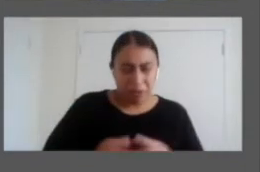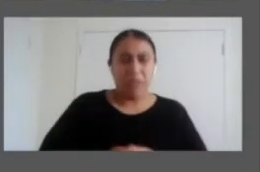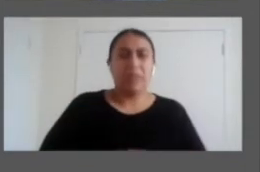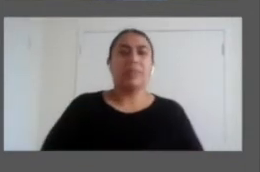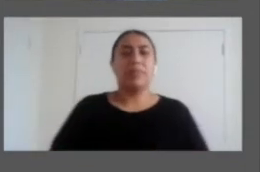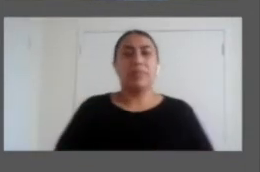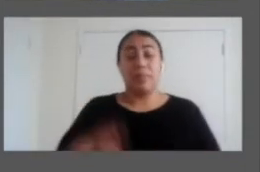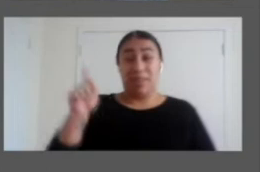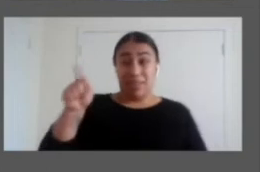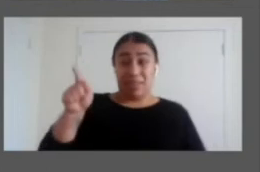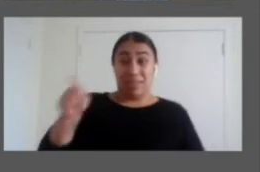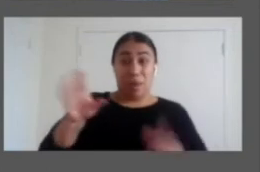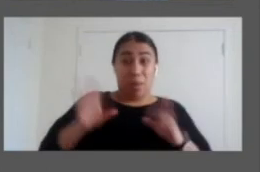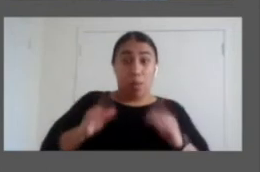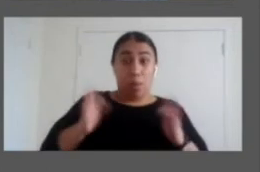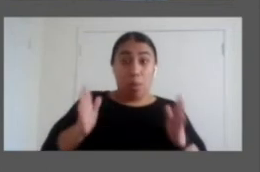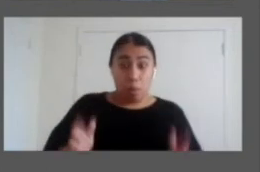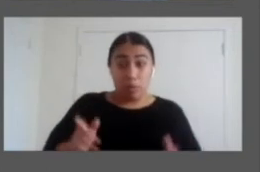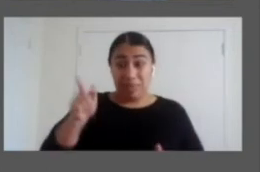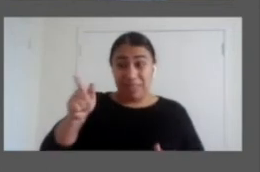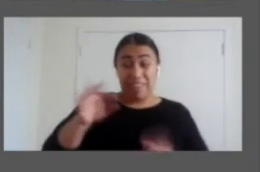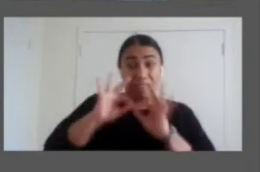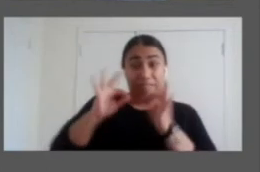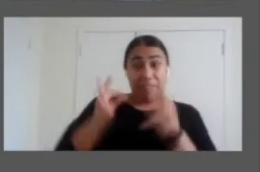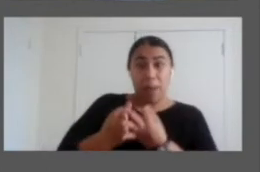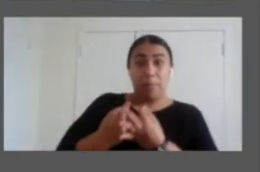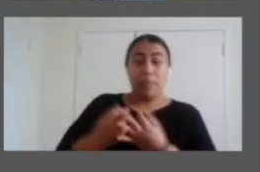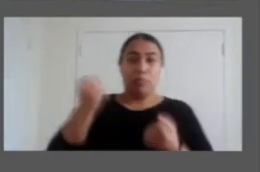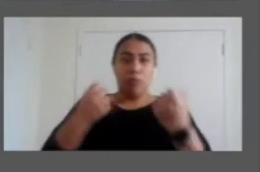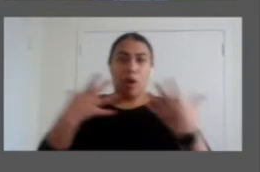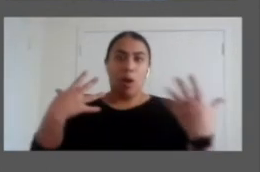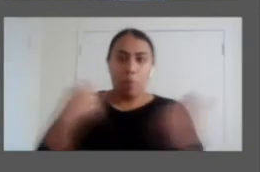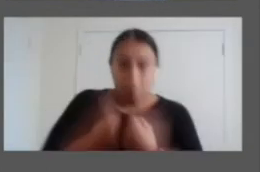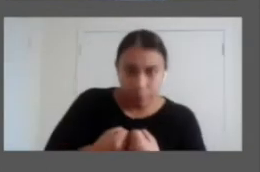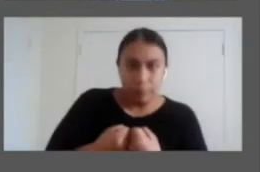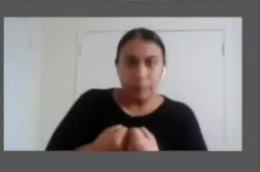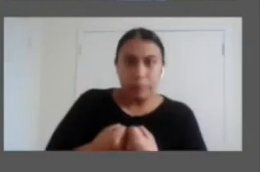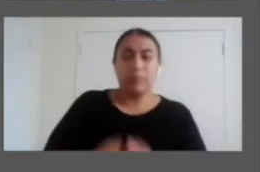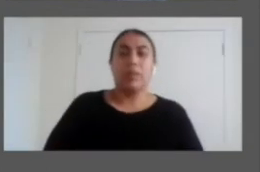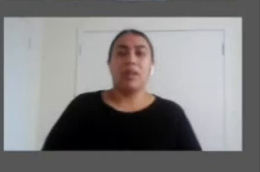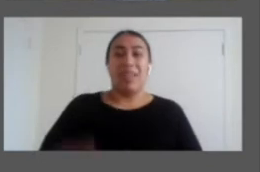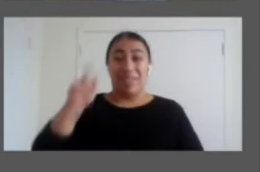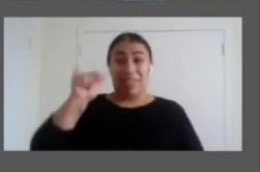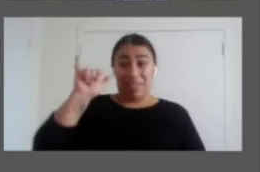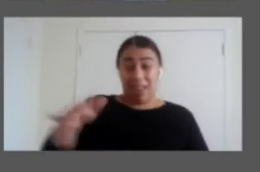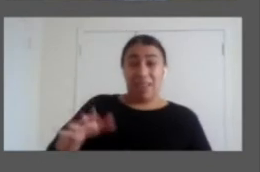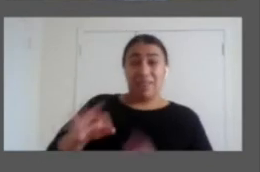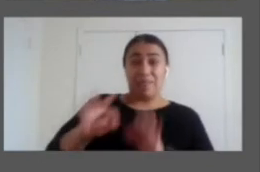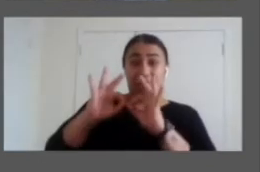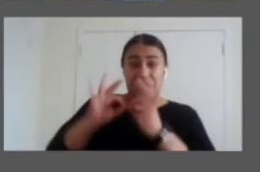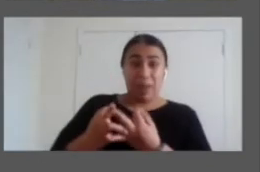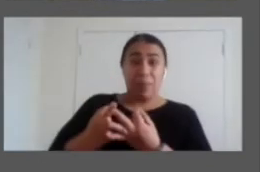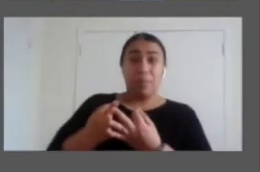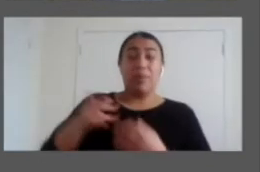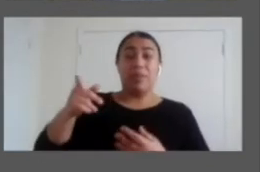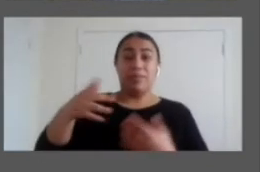industry after a situation where someone close to him had an accident, needed a hospital-based pain clinic, but the wait